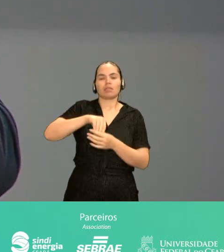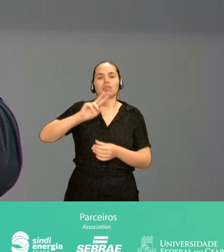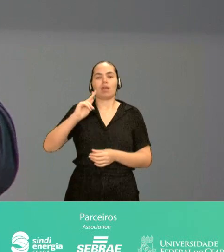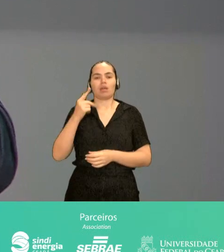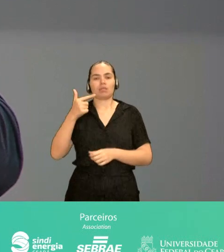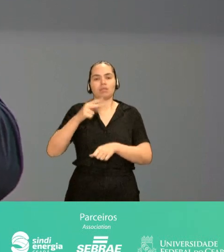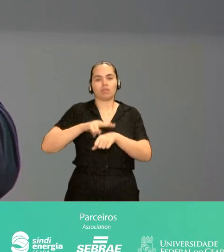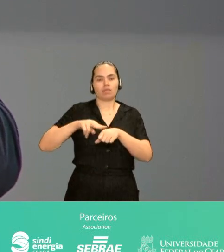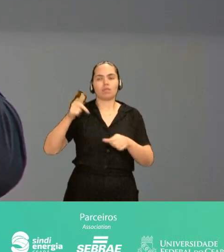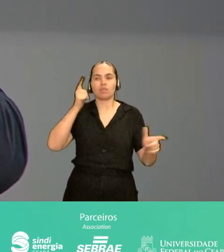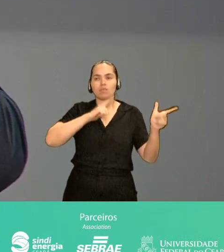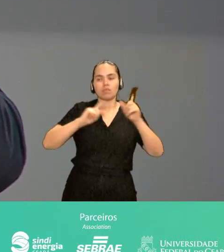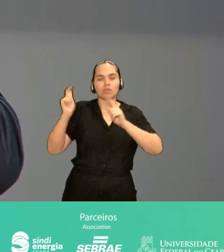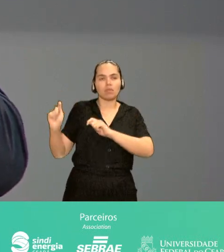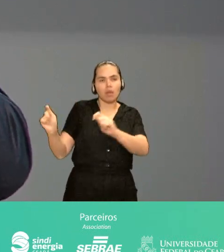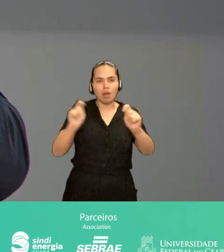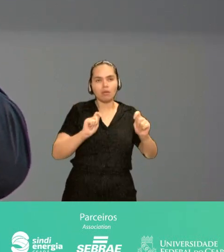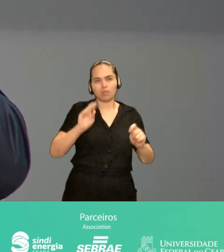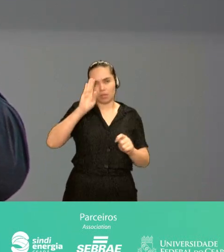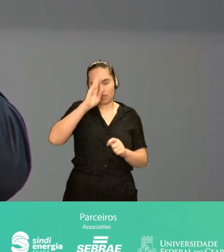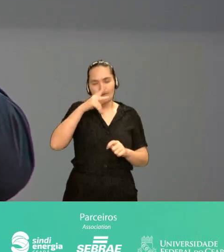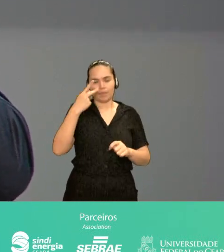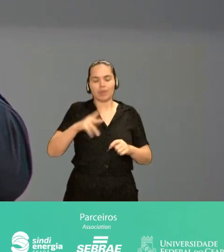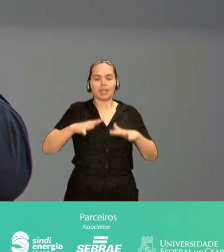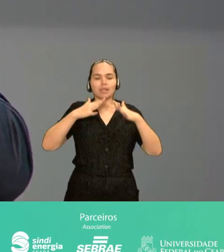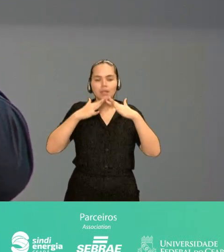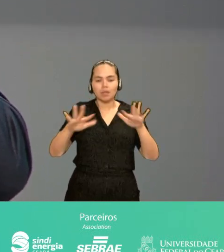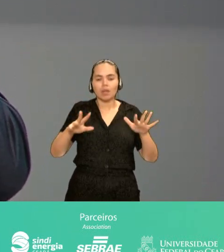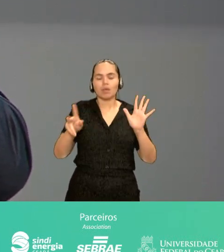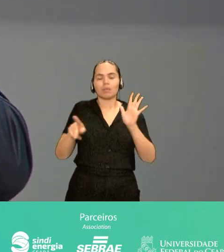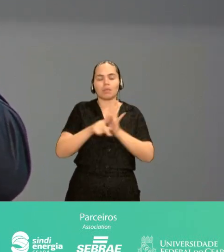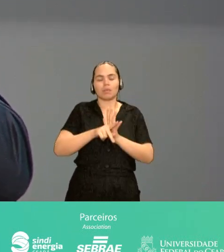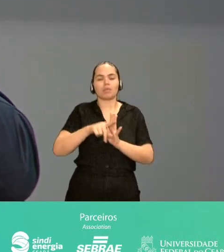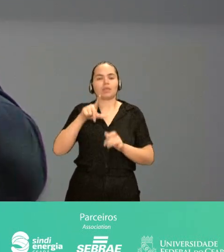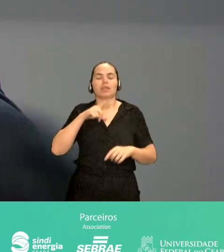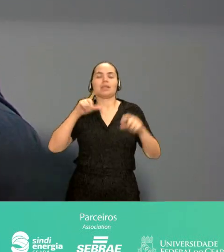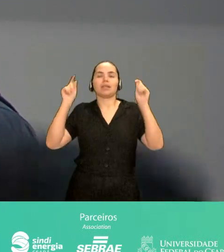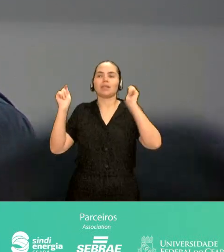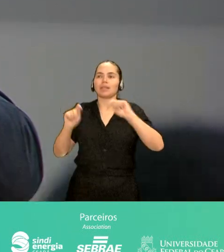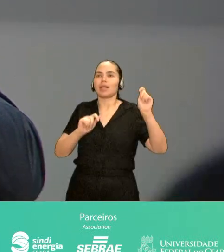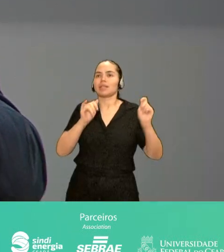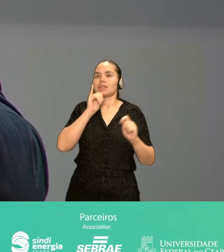granary for green hydrogen